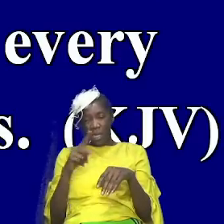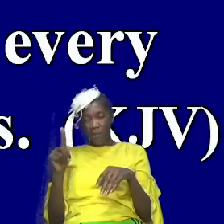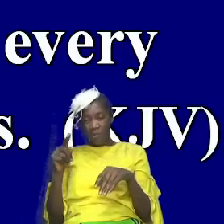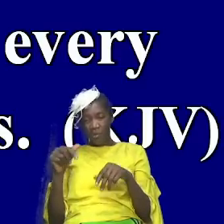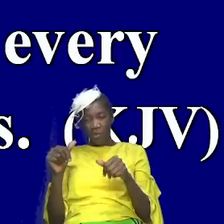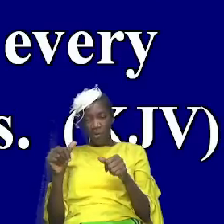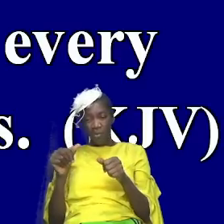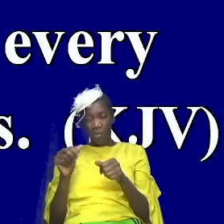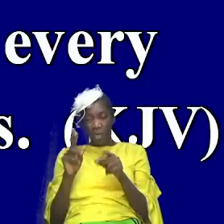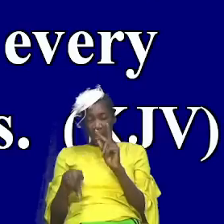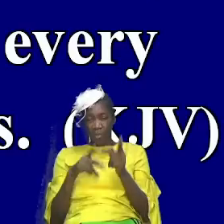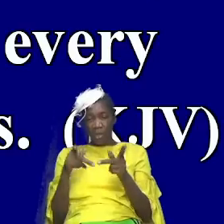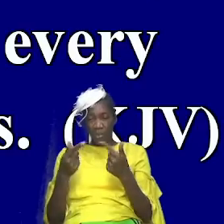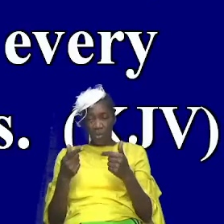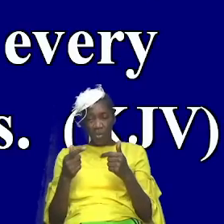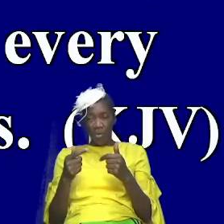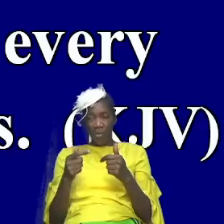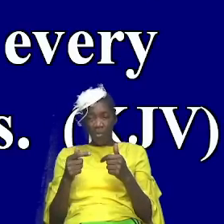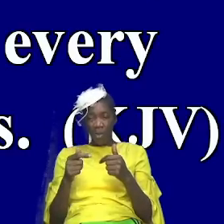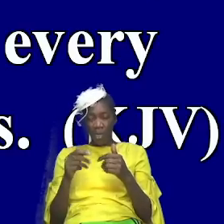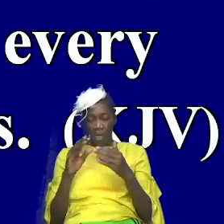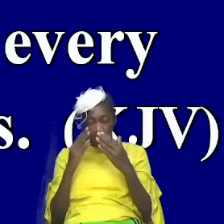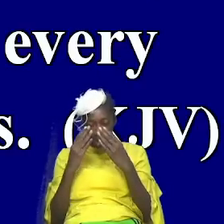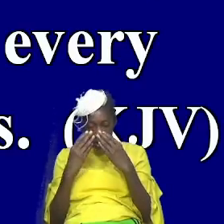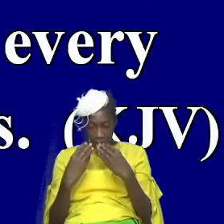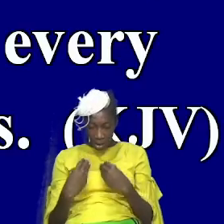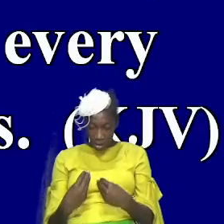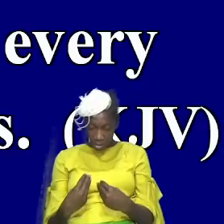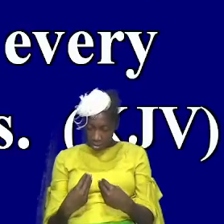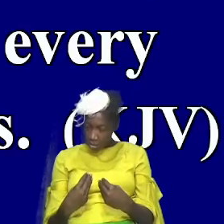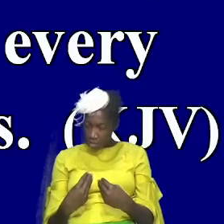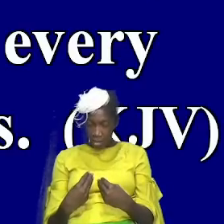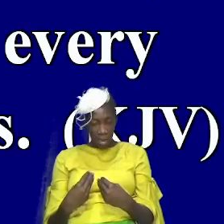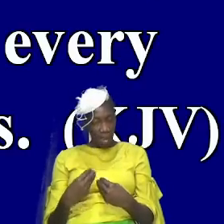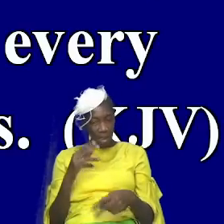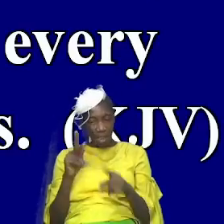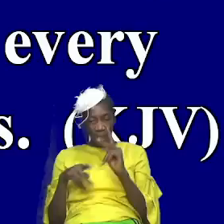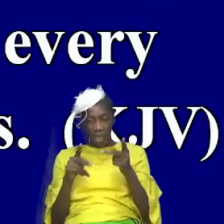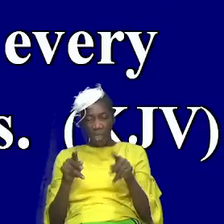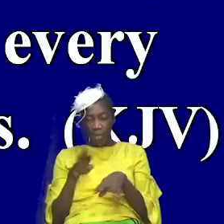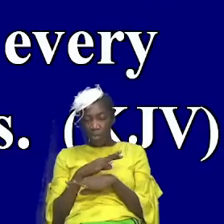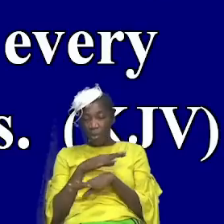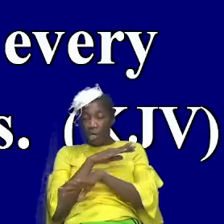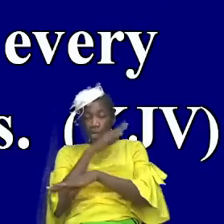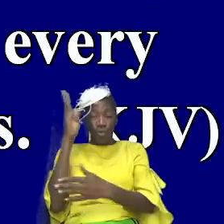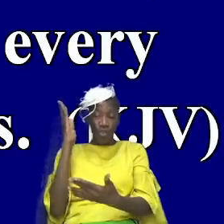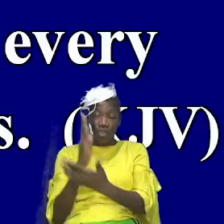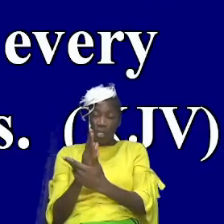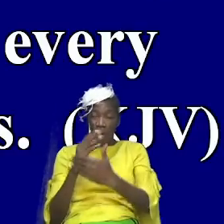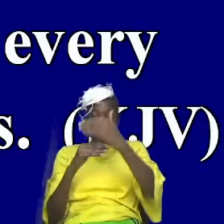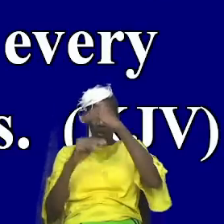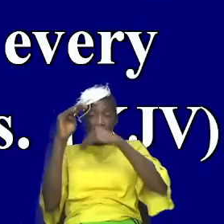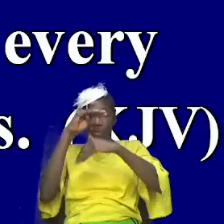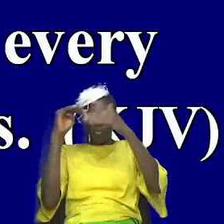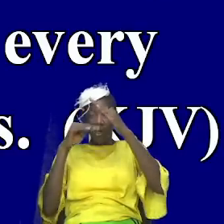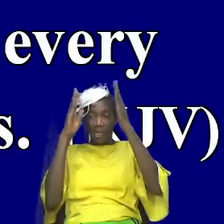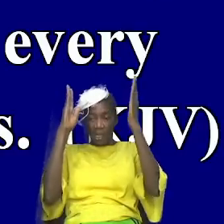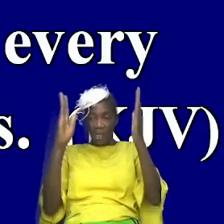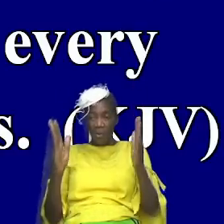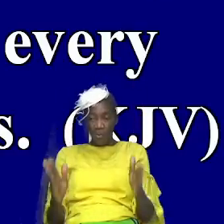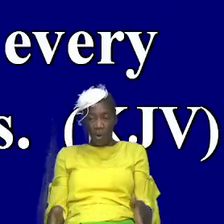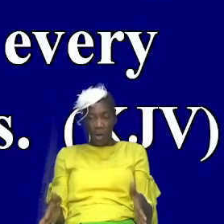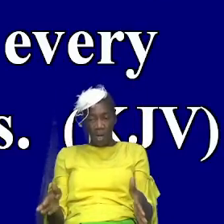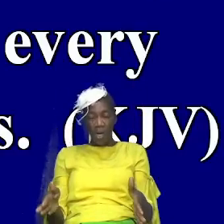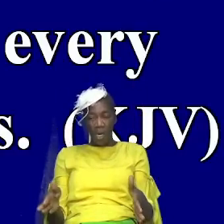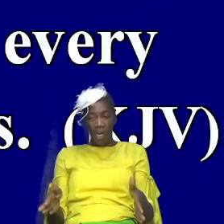and discourage the people from erecting the walls and doing the work of the Lord. And let